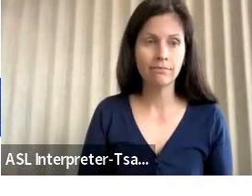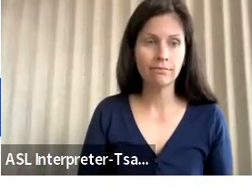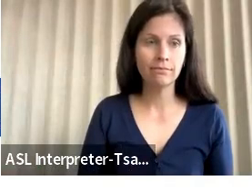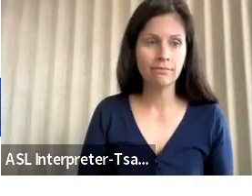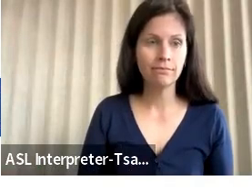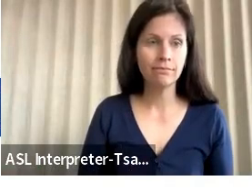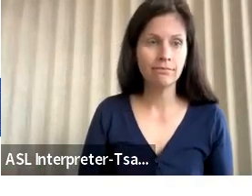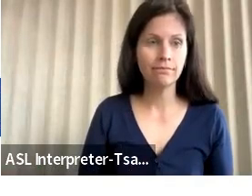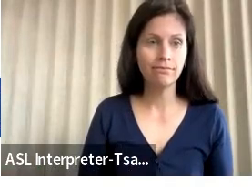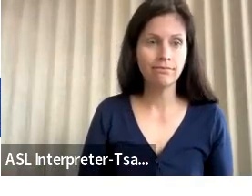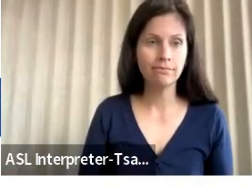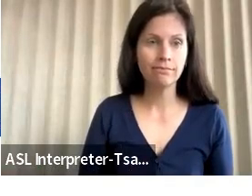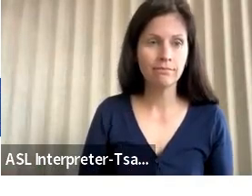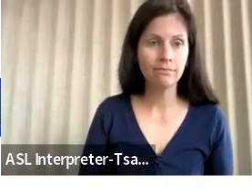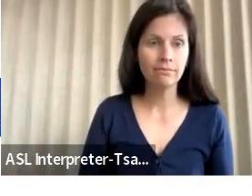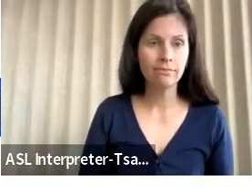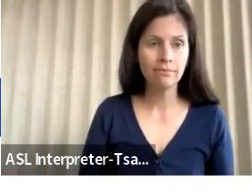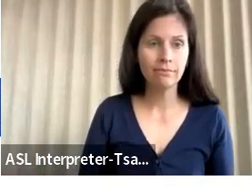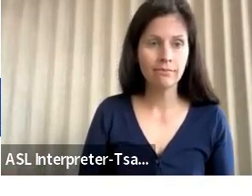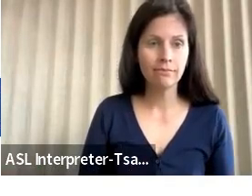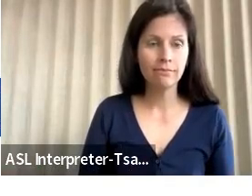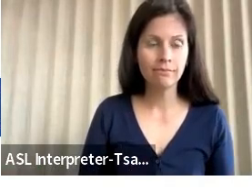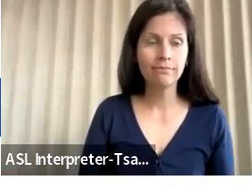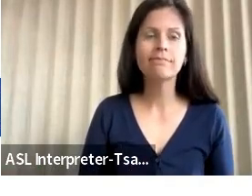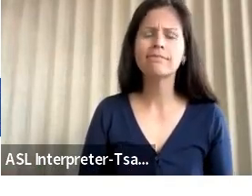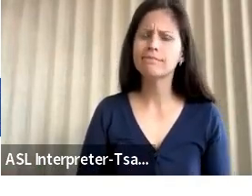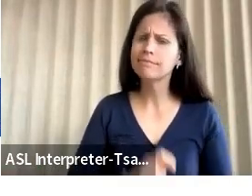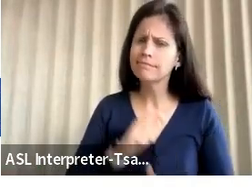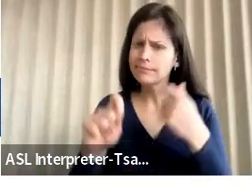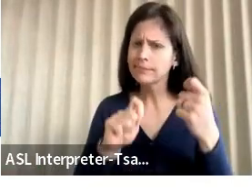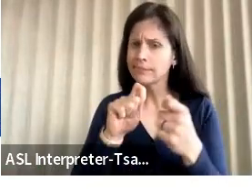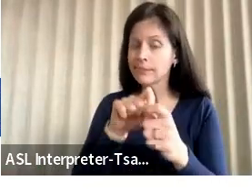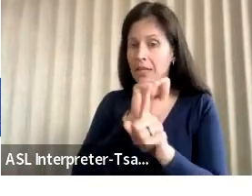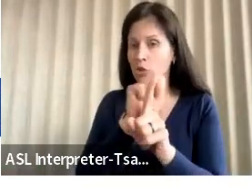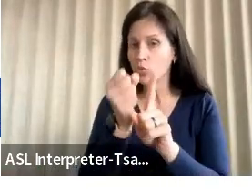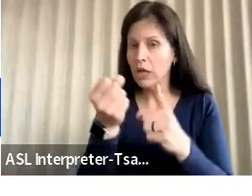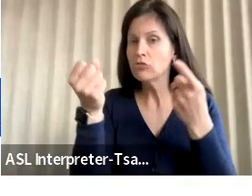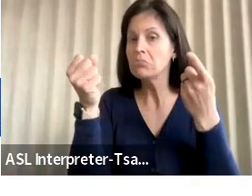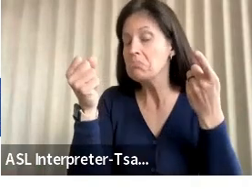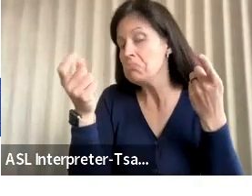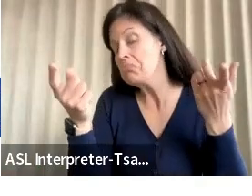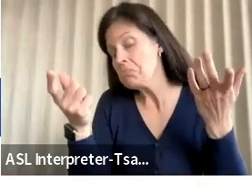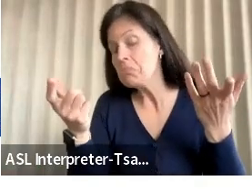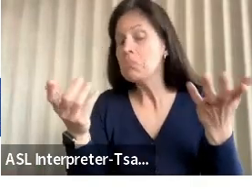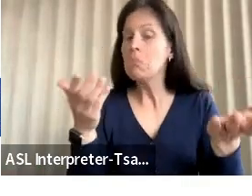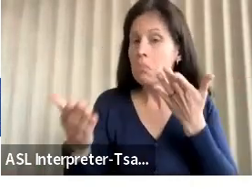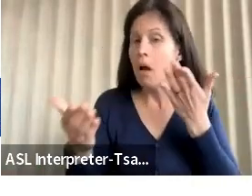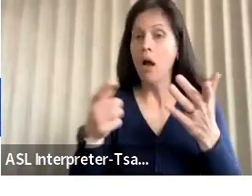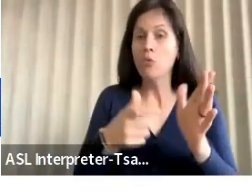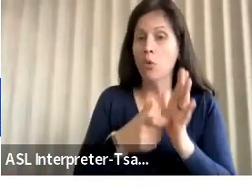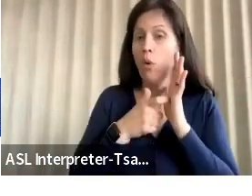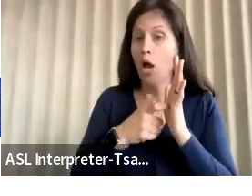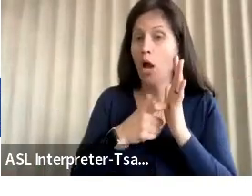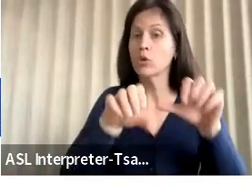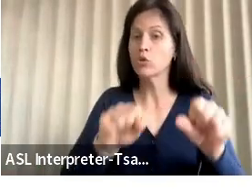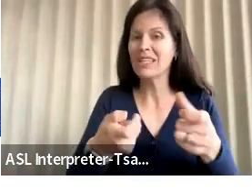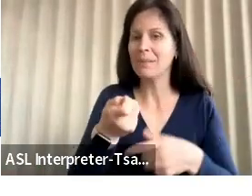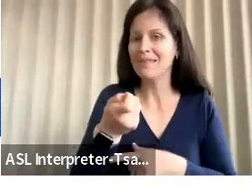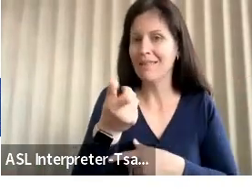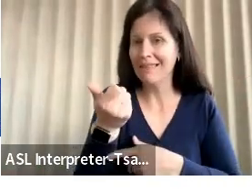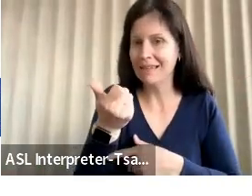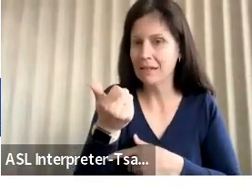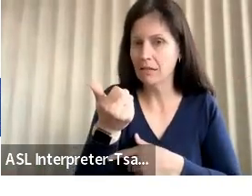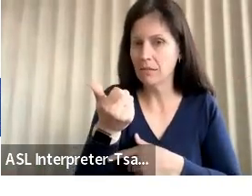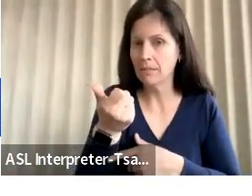There may be certain situations that call for a restraint to be deleted. The Human